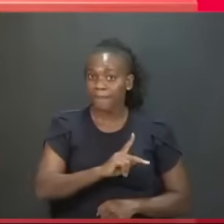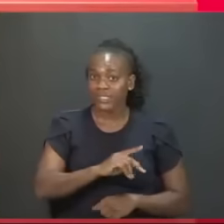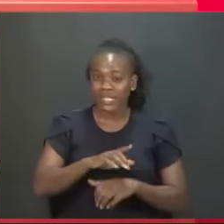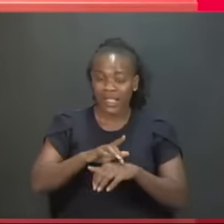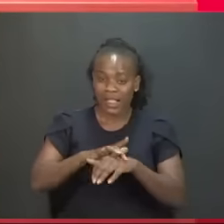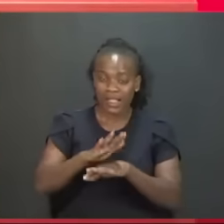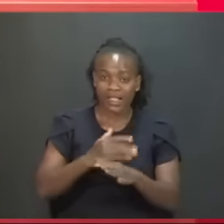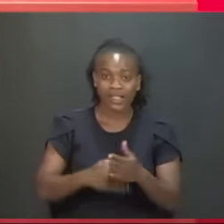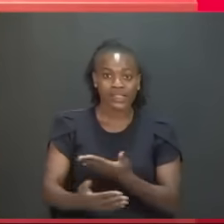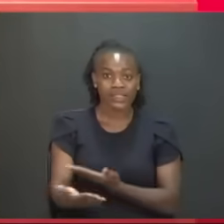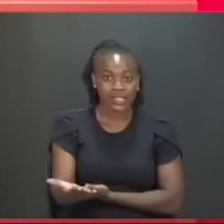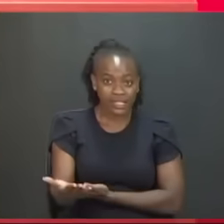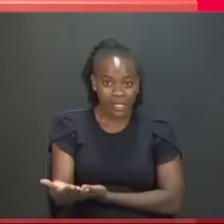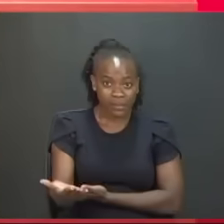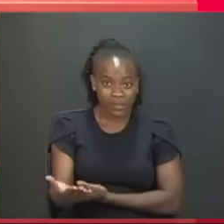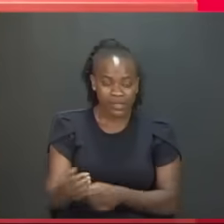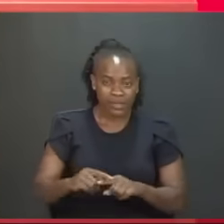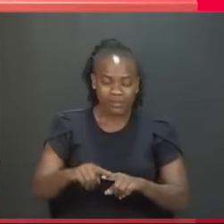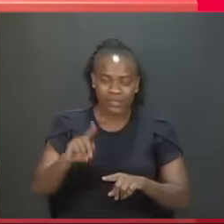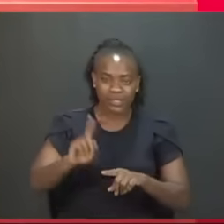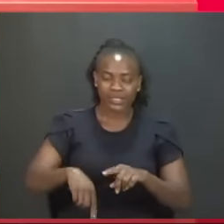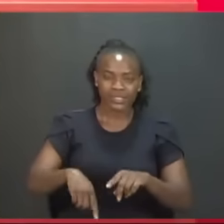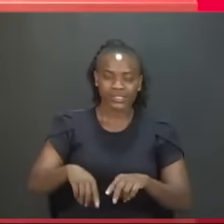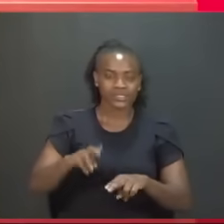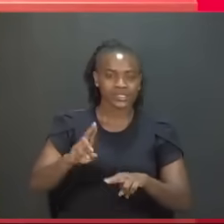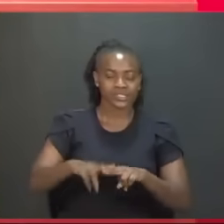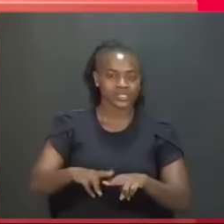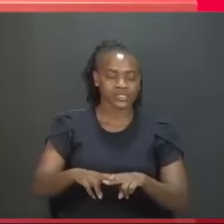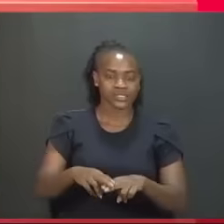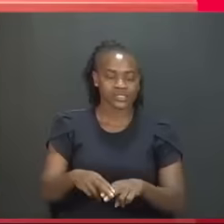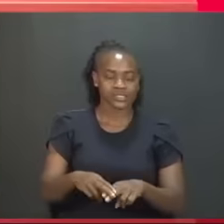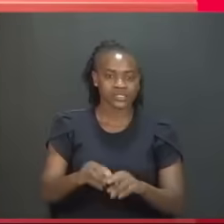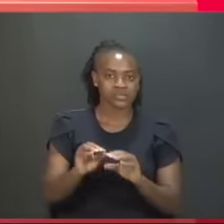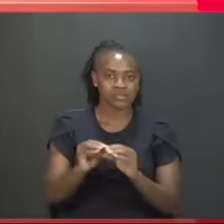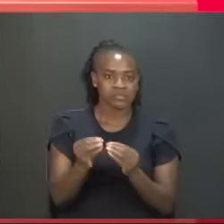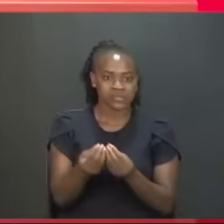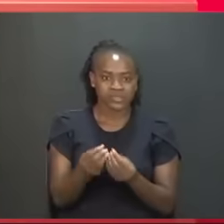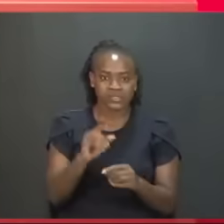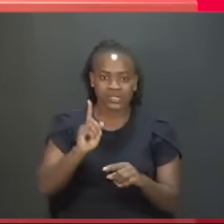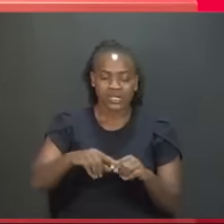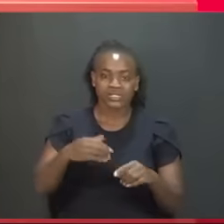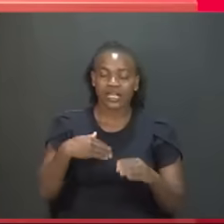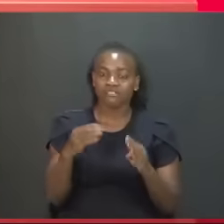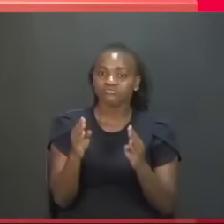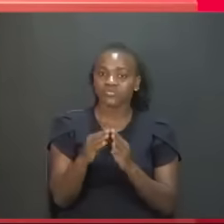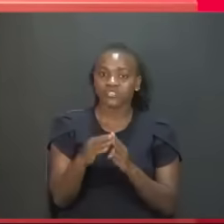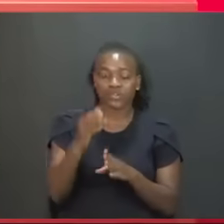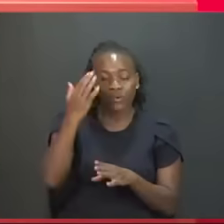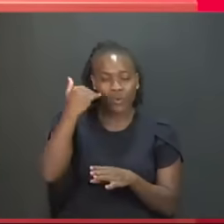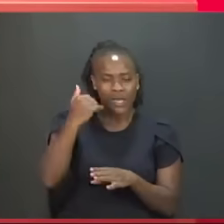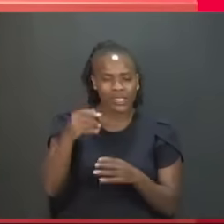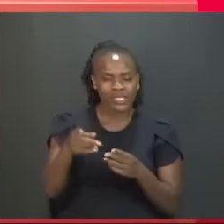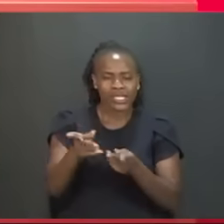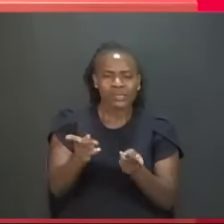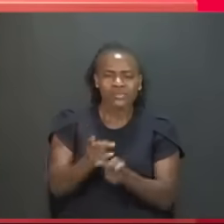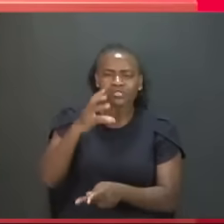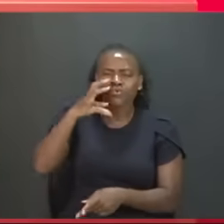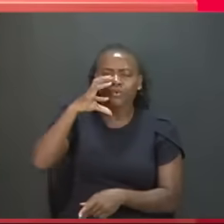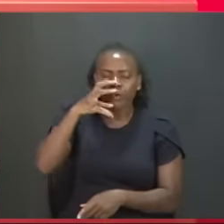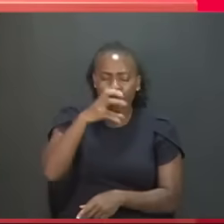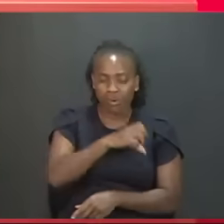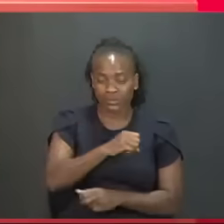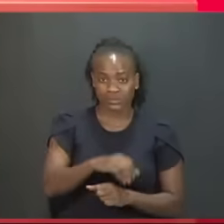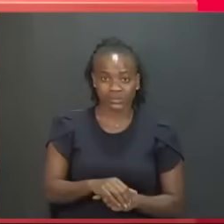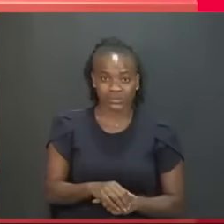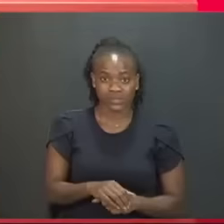morning. You cannot sit in your office, you cannot hold meetings there, because the environment is so hot. You are compelled to go